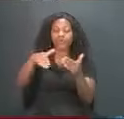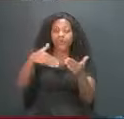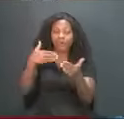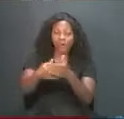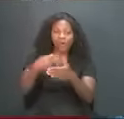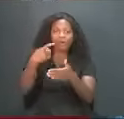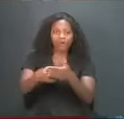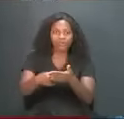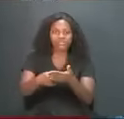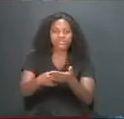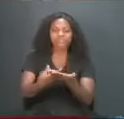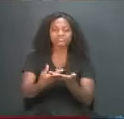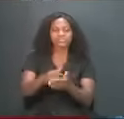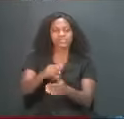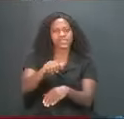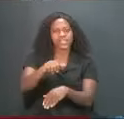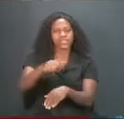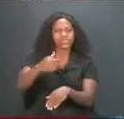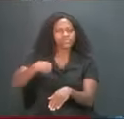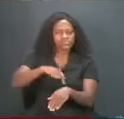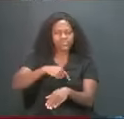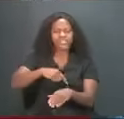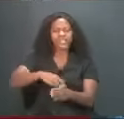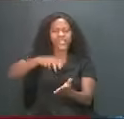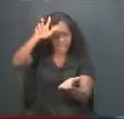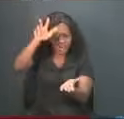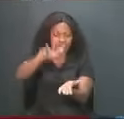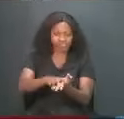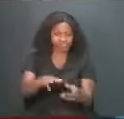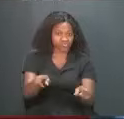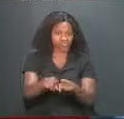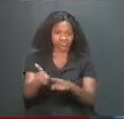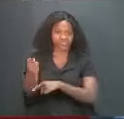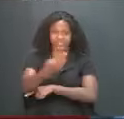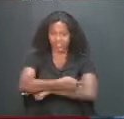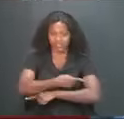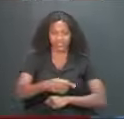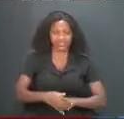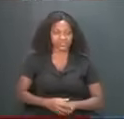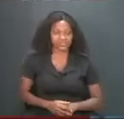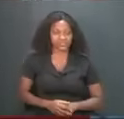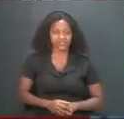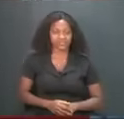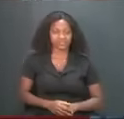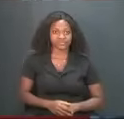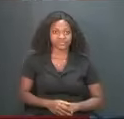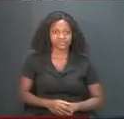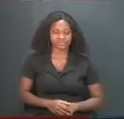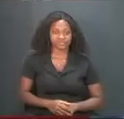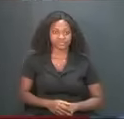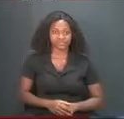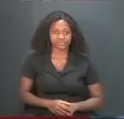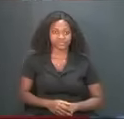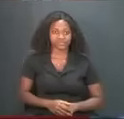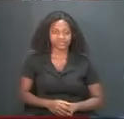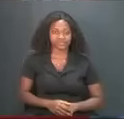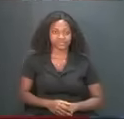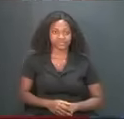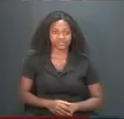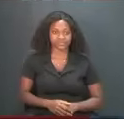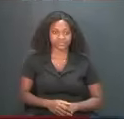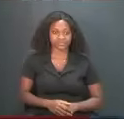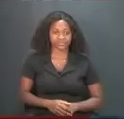pass the appropriation on the date that we are determined to pass it. Mr. Speaker, and